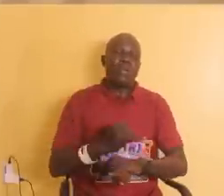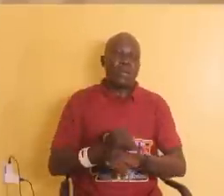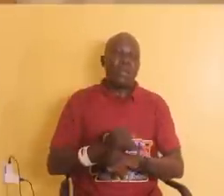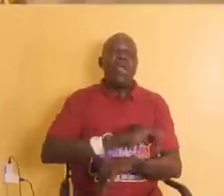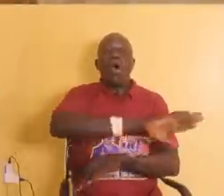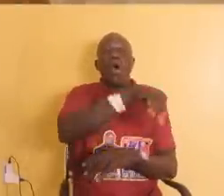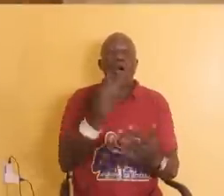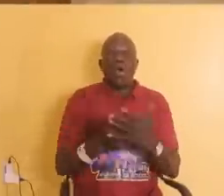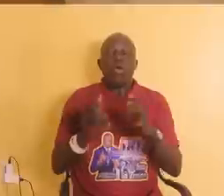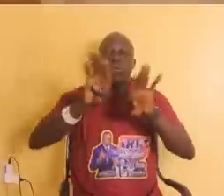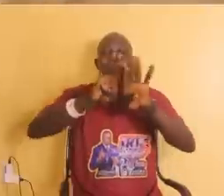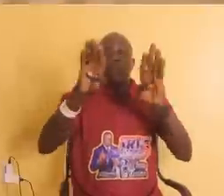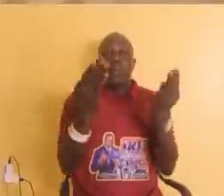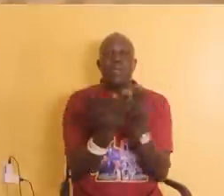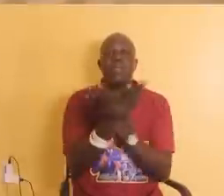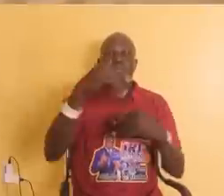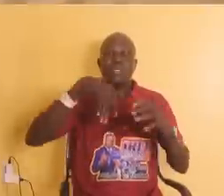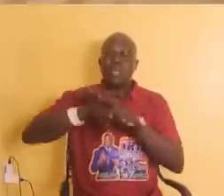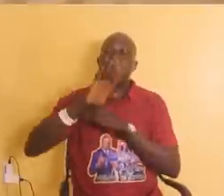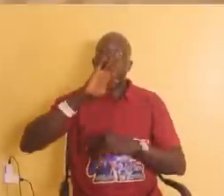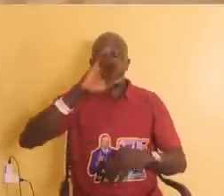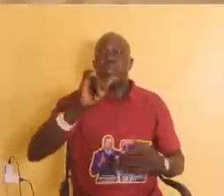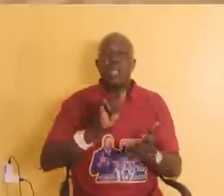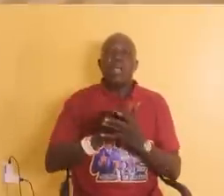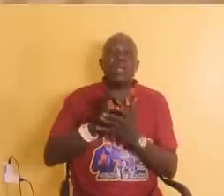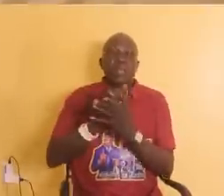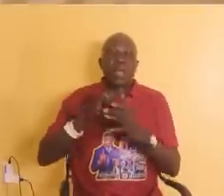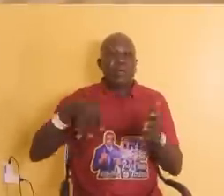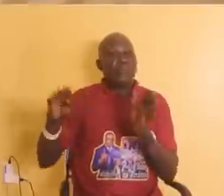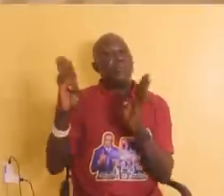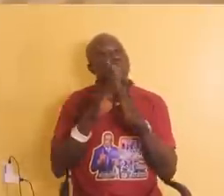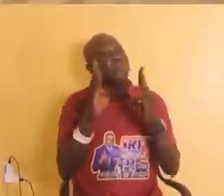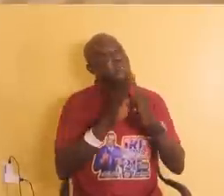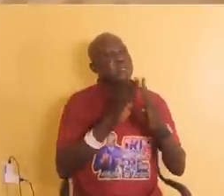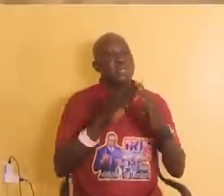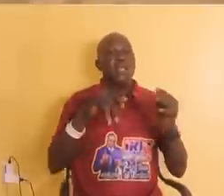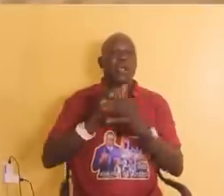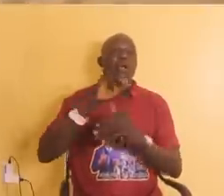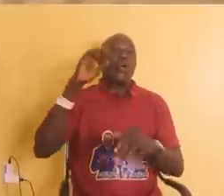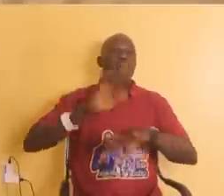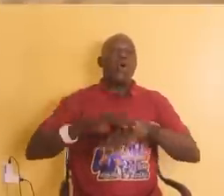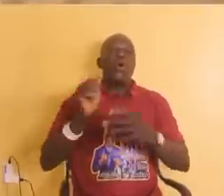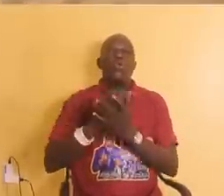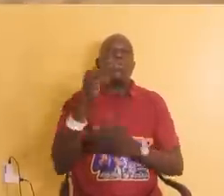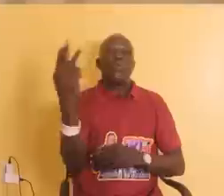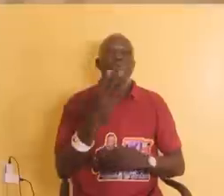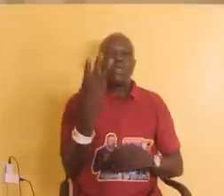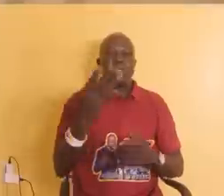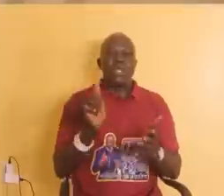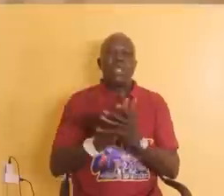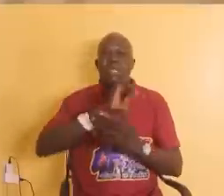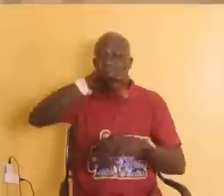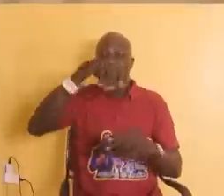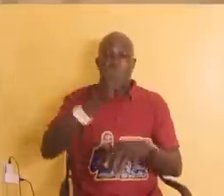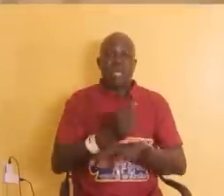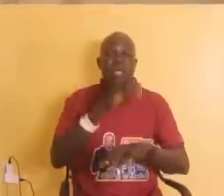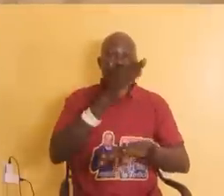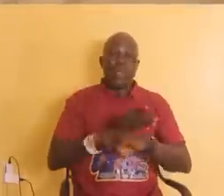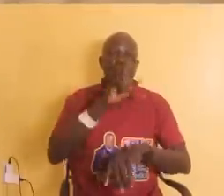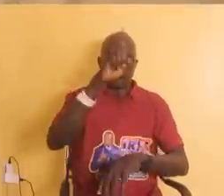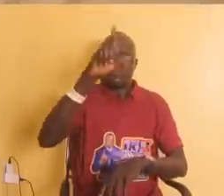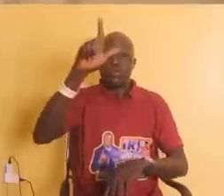Ibadan. Wherever all our branches are. At the Hall of Kuba. On Wednesday. We have the Kuta 1, 2,